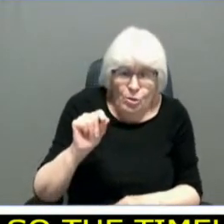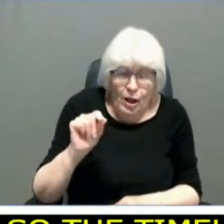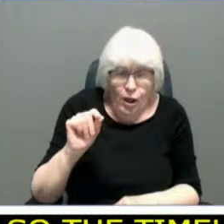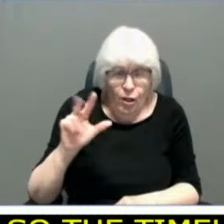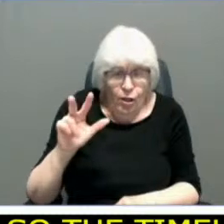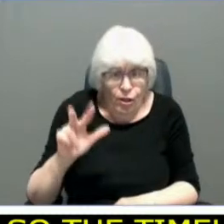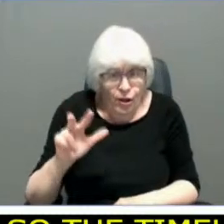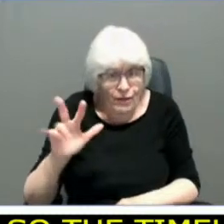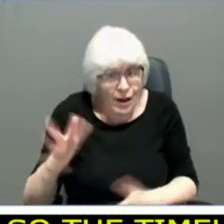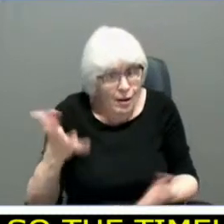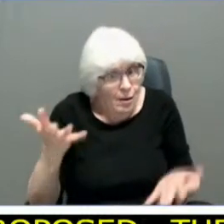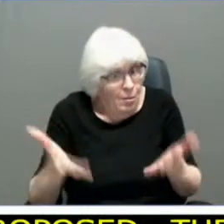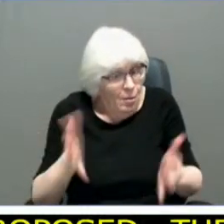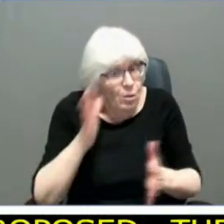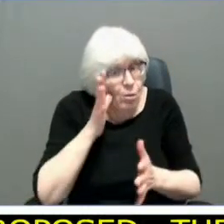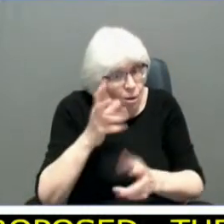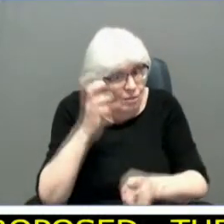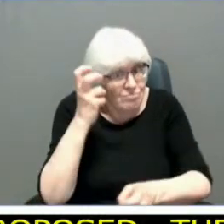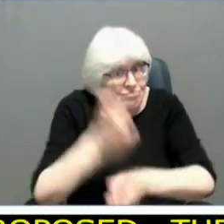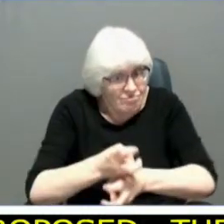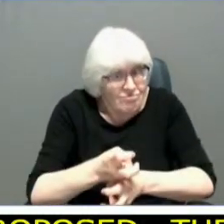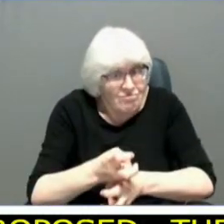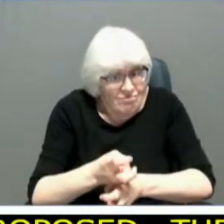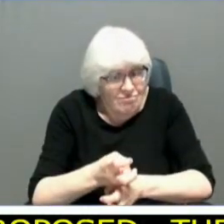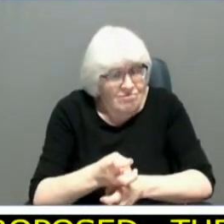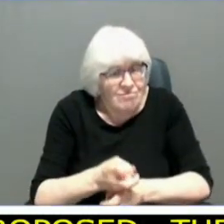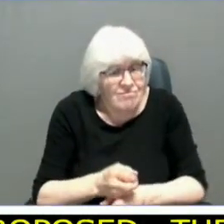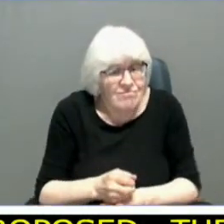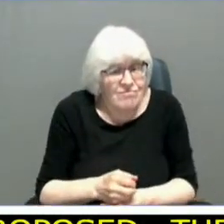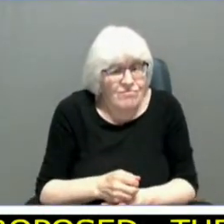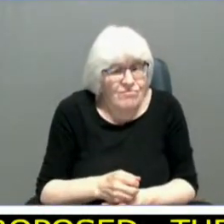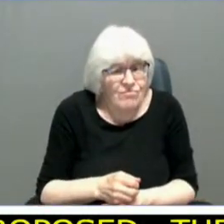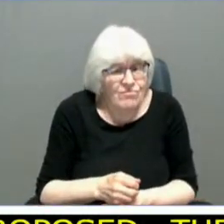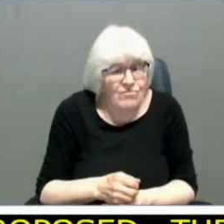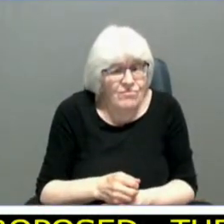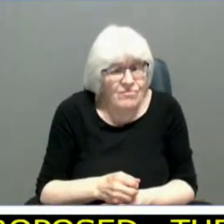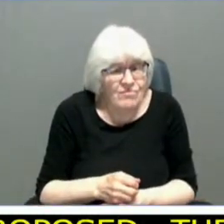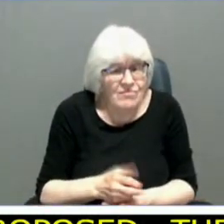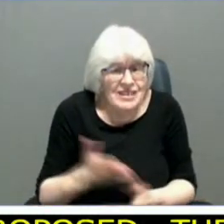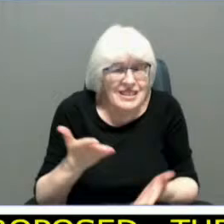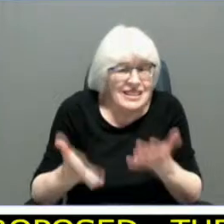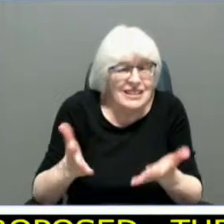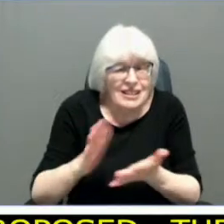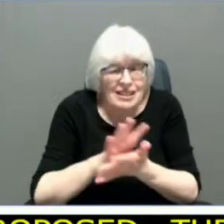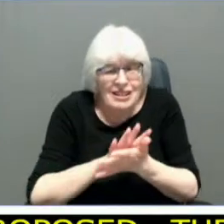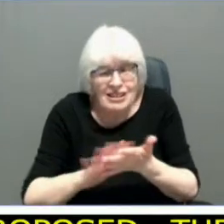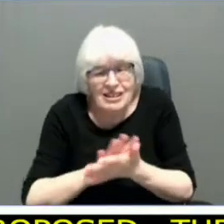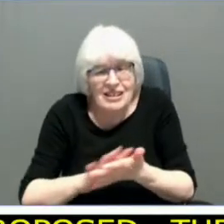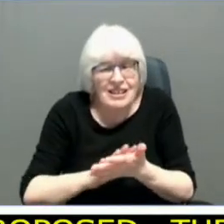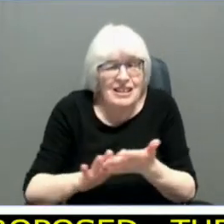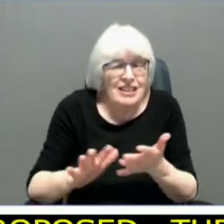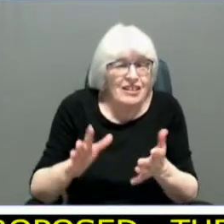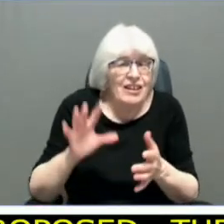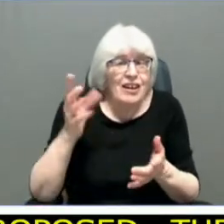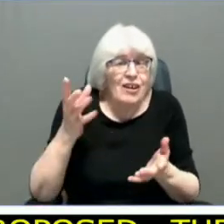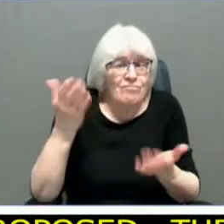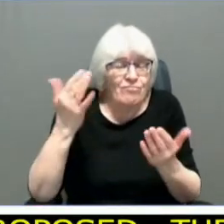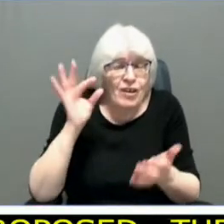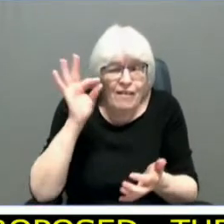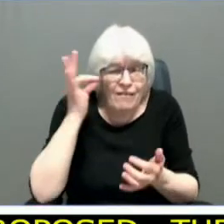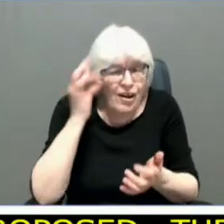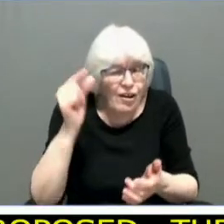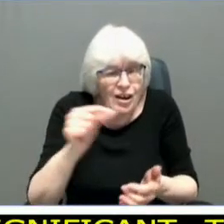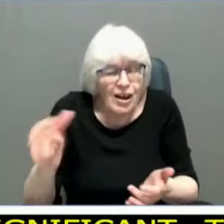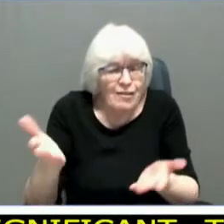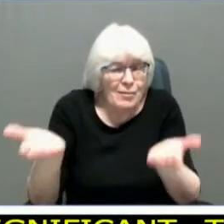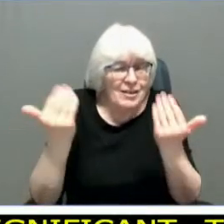the reality is, and Premier Houston talking about the clarity of what we need in the reality to put with it, and then the multiple